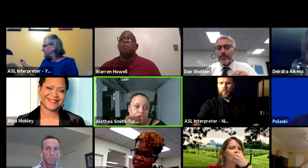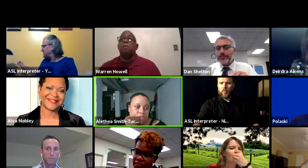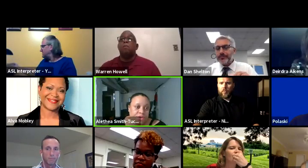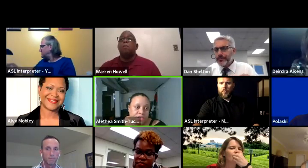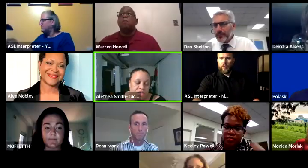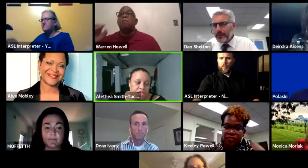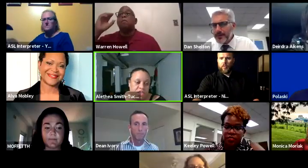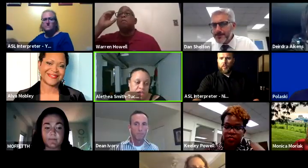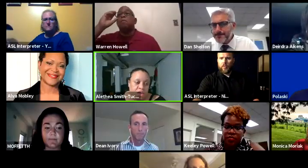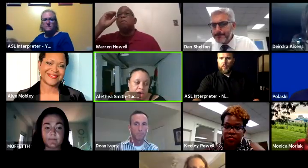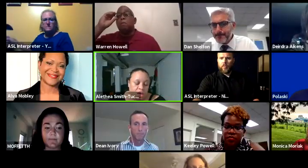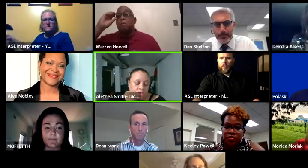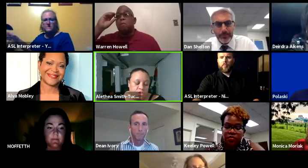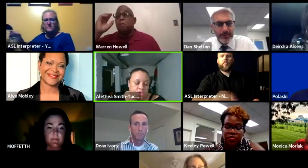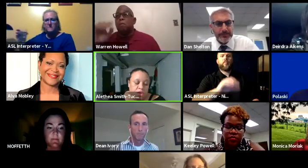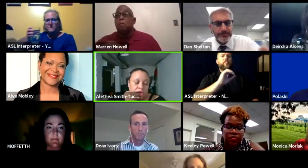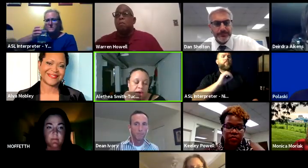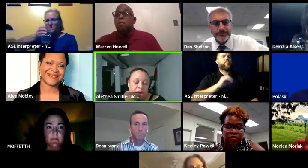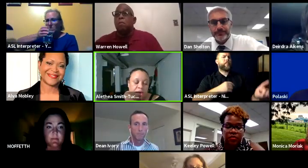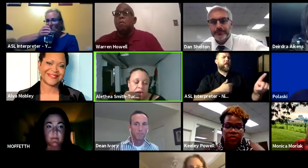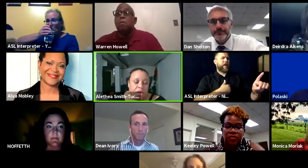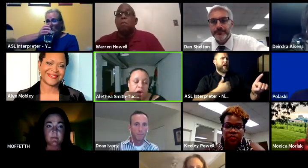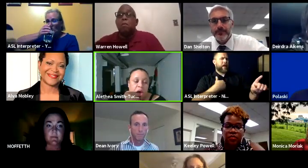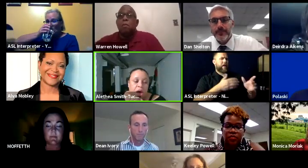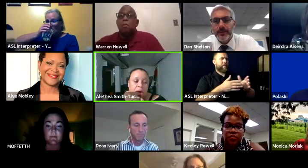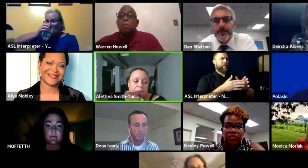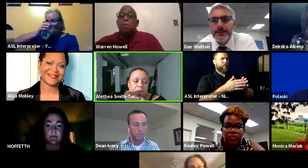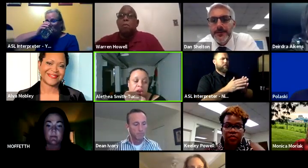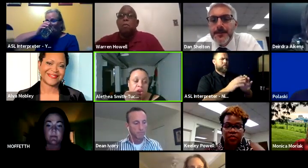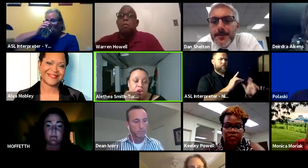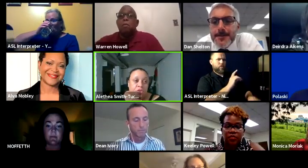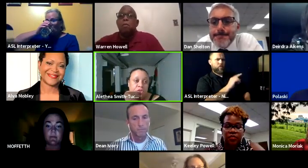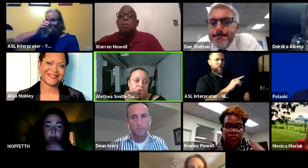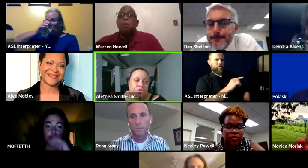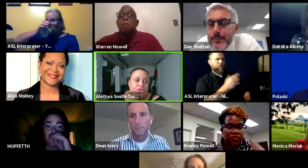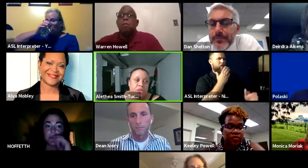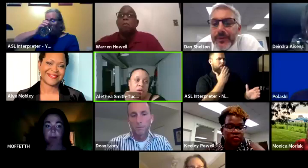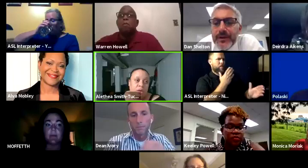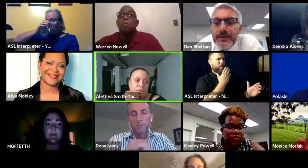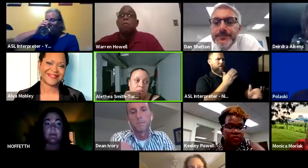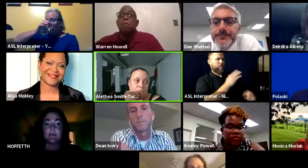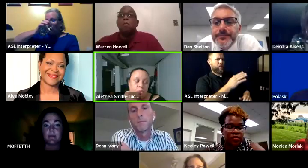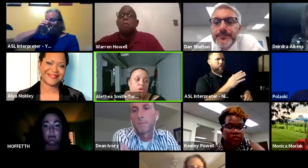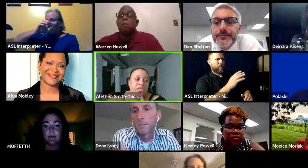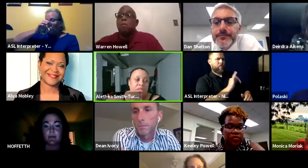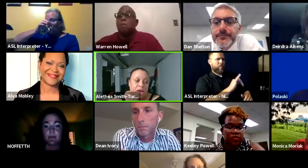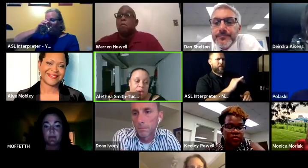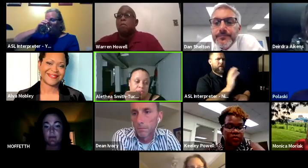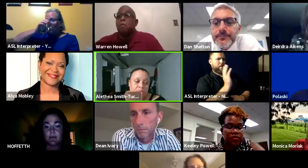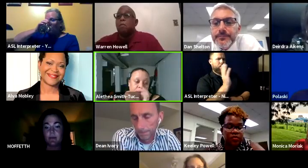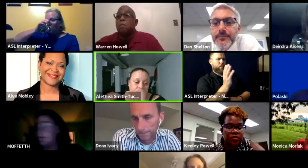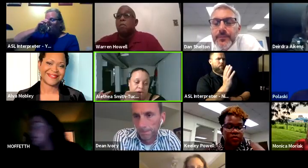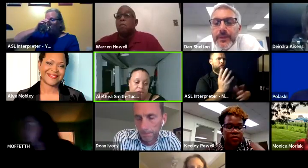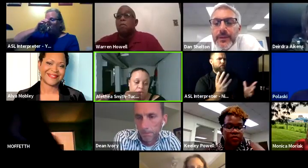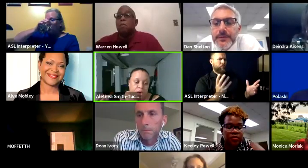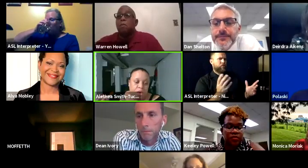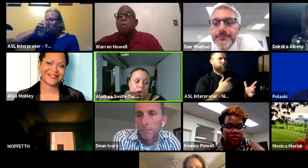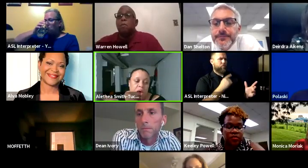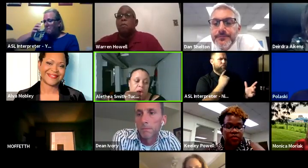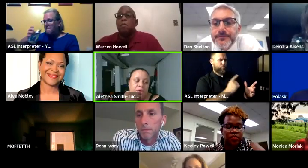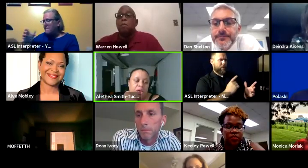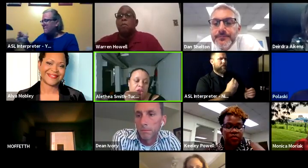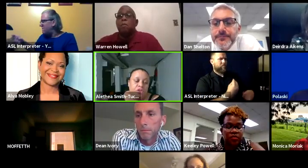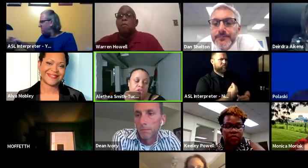Thank you for that presentation. It was really enlightening. And I know that there's more to come by the end of the